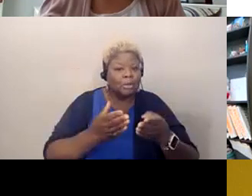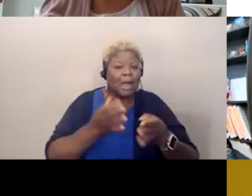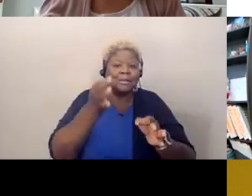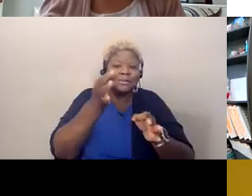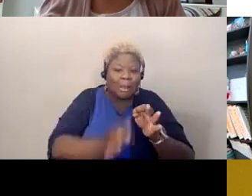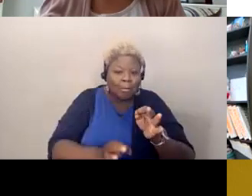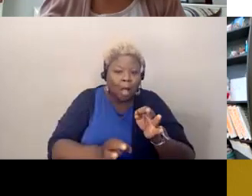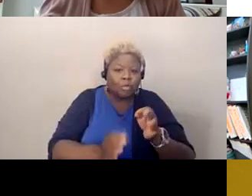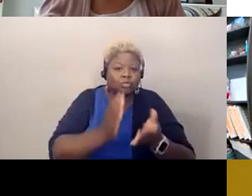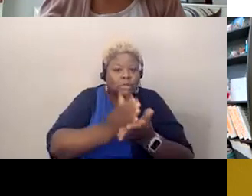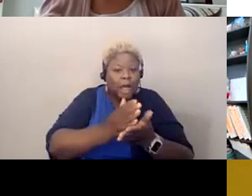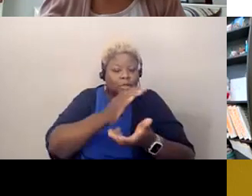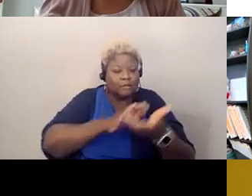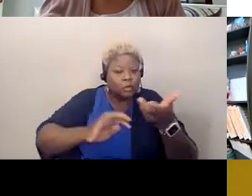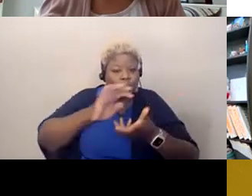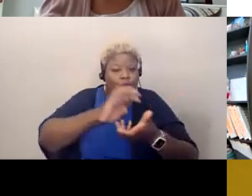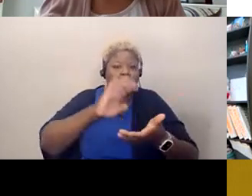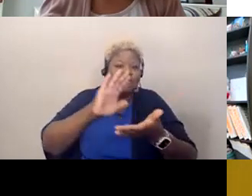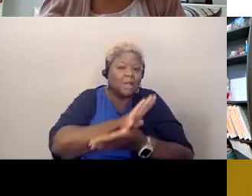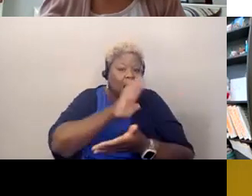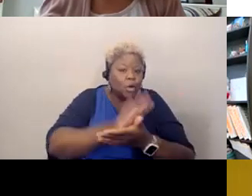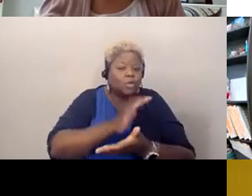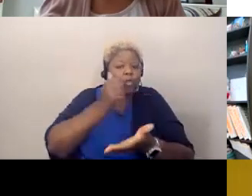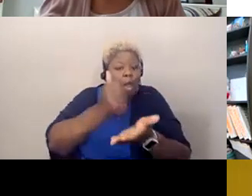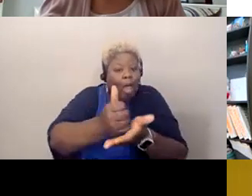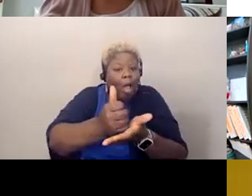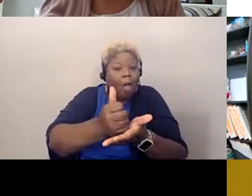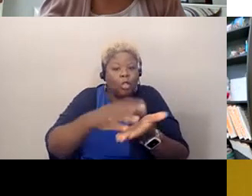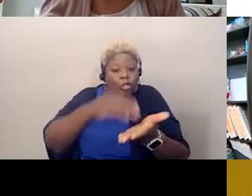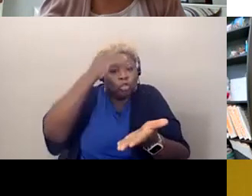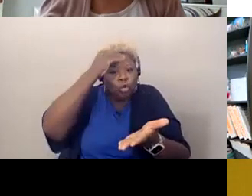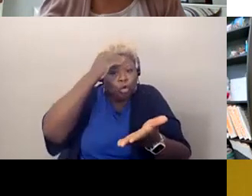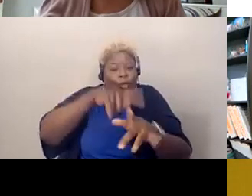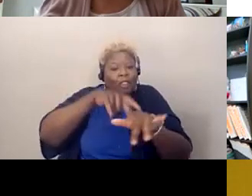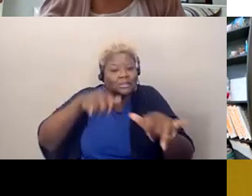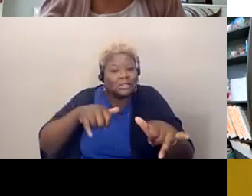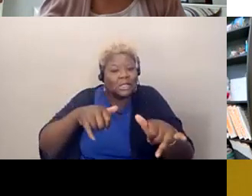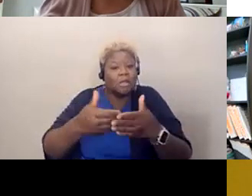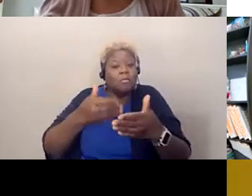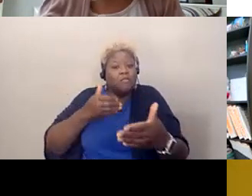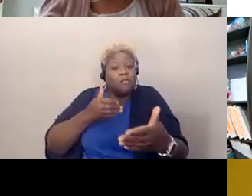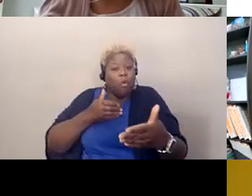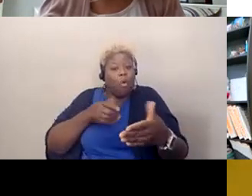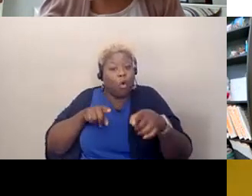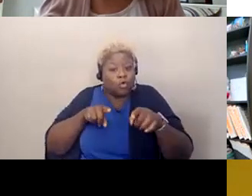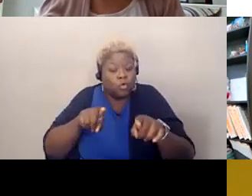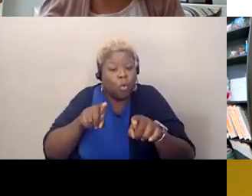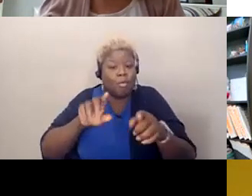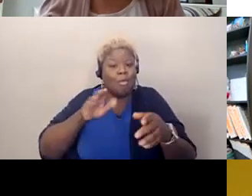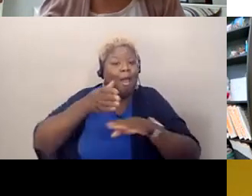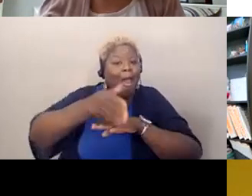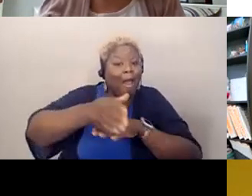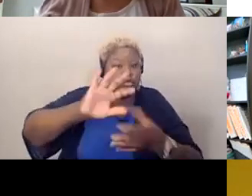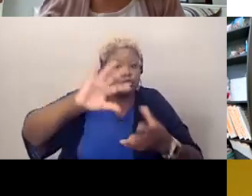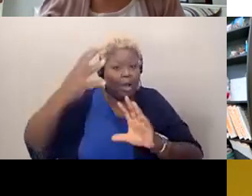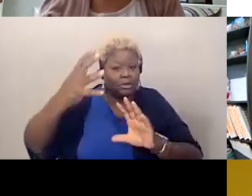eliminate confusion. There should be flyers created to help navigate the system before, during, and after crisis. These flyers should be